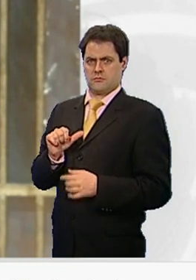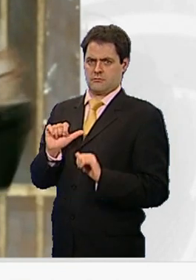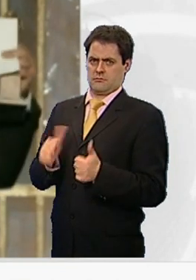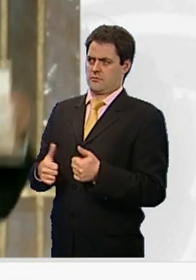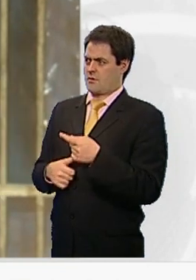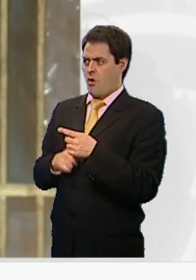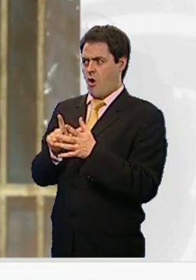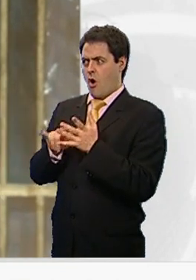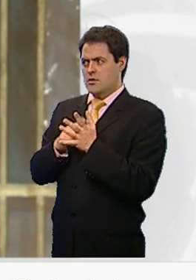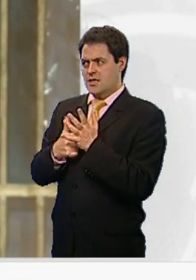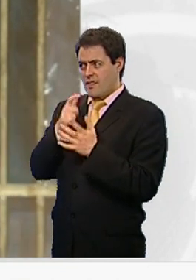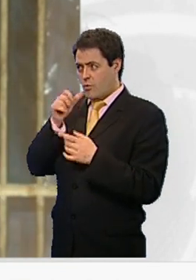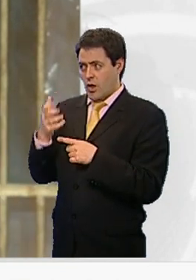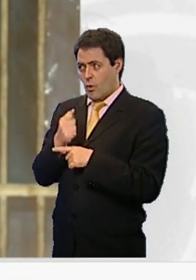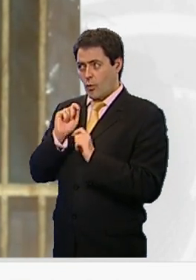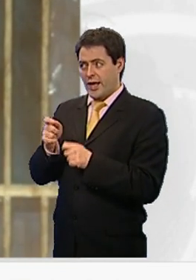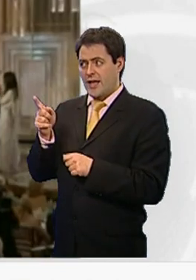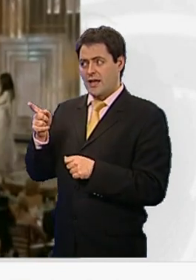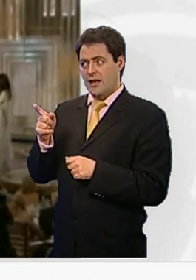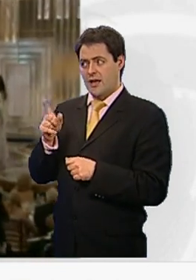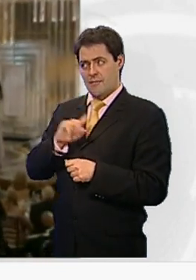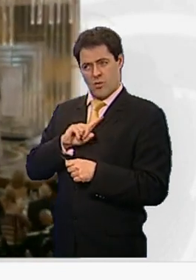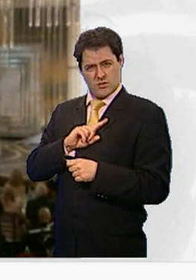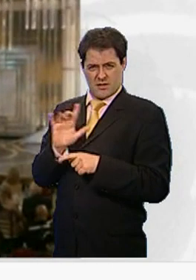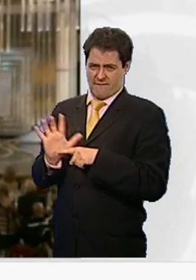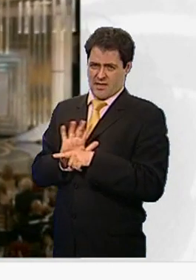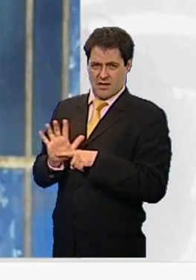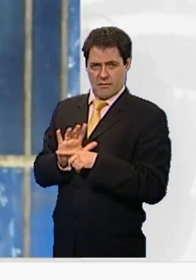be the man of the moment come the Oscars. If you haven't seen The Artist,